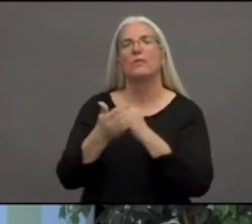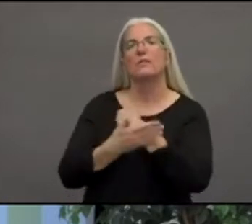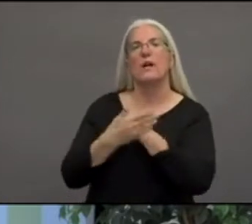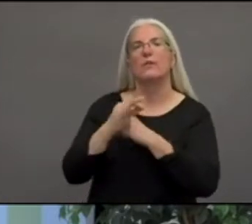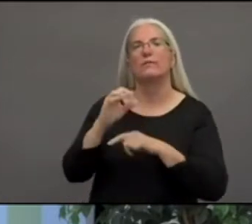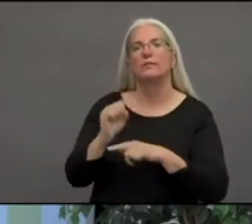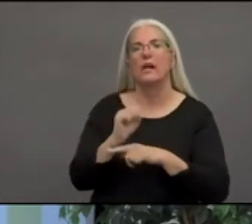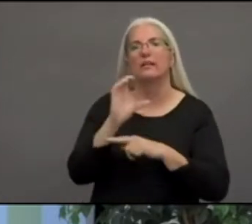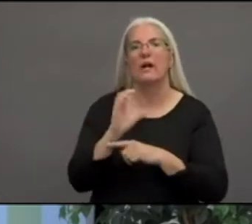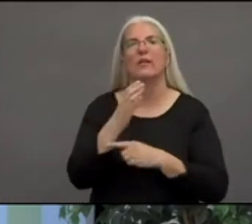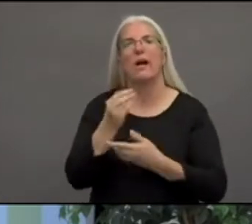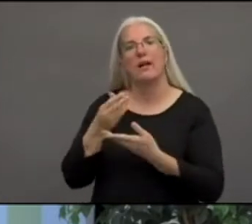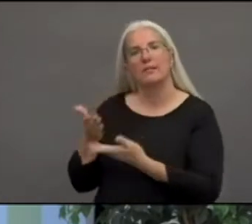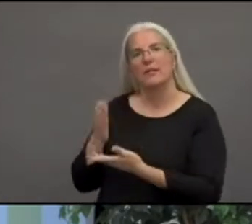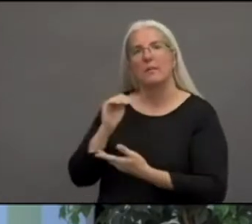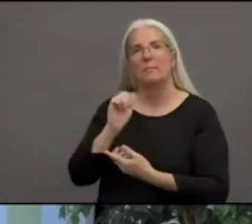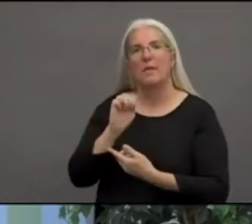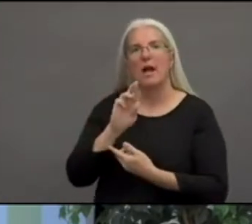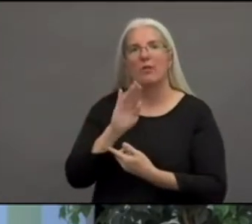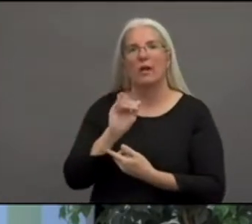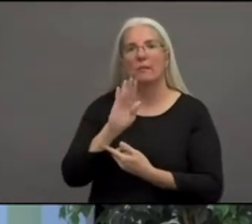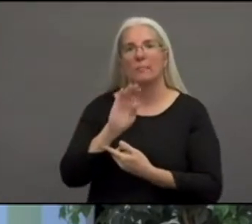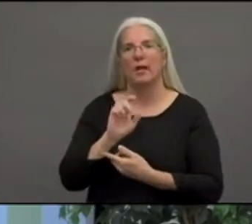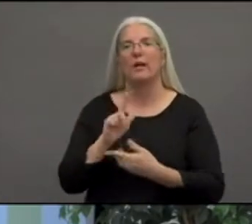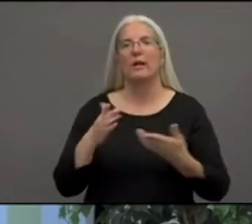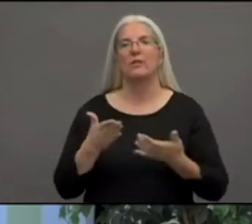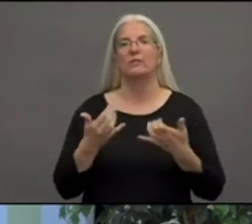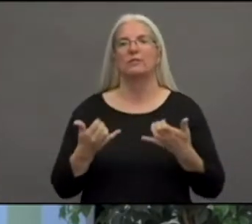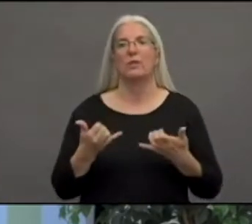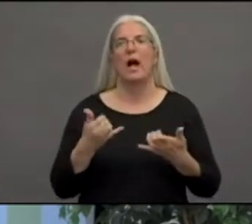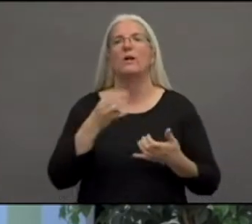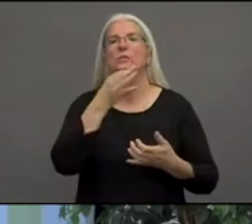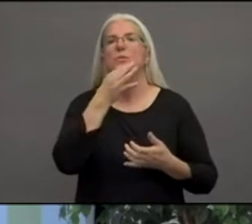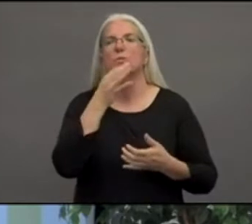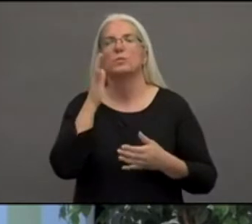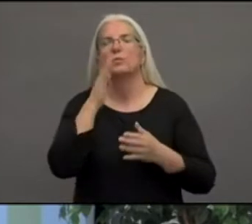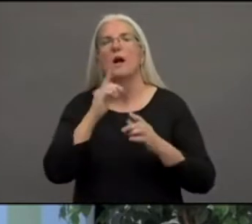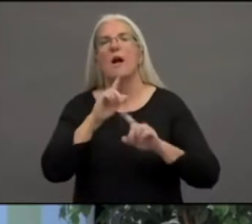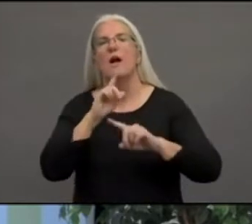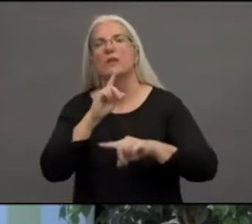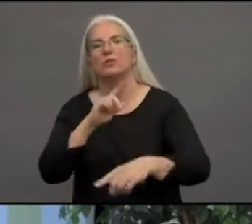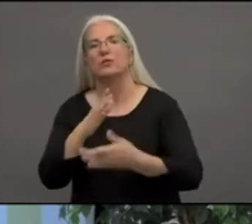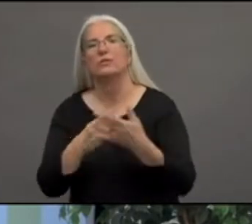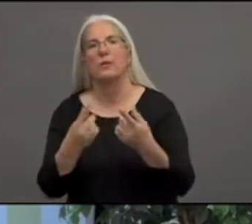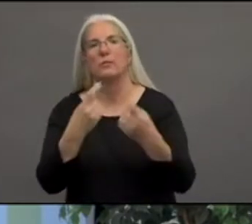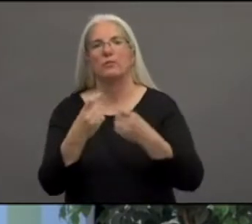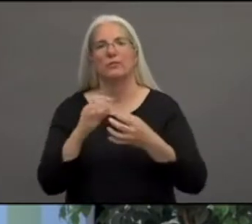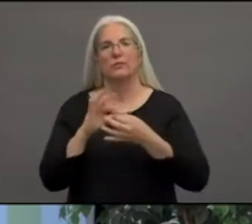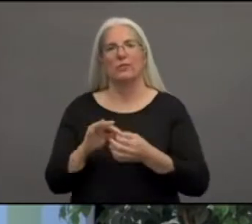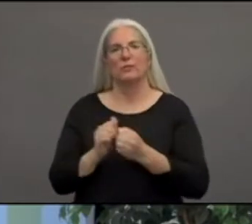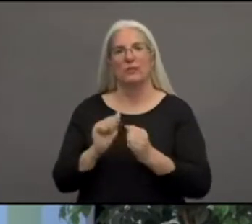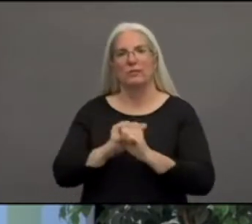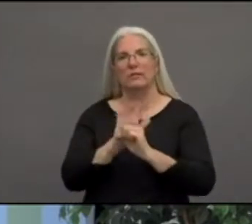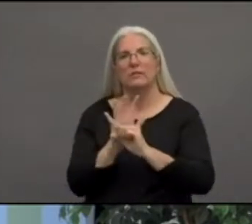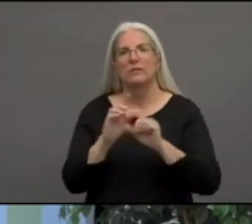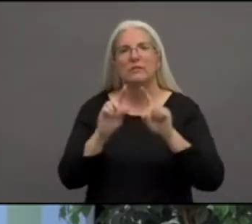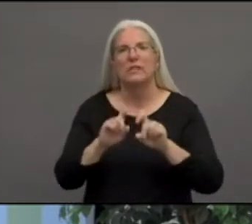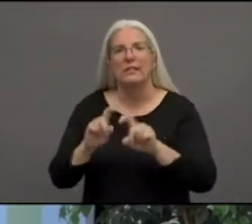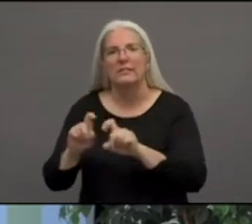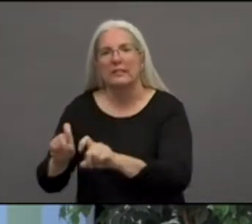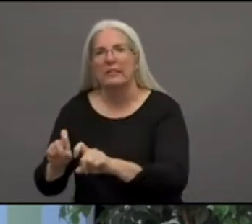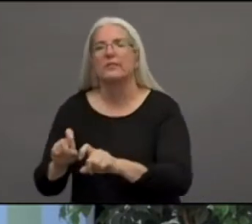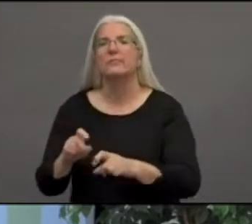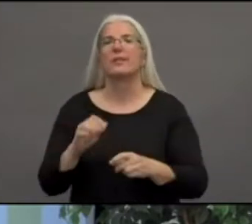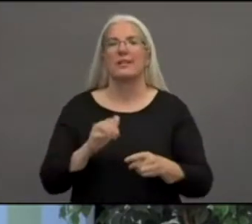Maribel Martinez is in the house today. And in just a moment, we're going to be answering some of your questions regarding COVID-19 testing that's taking